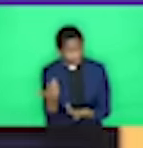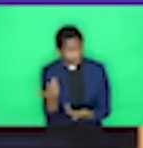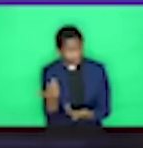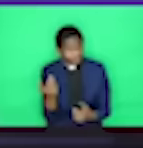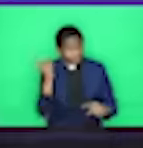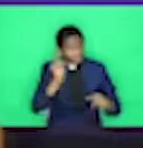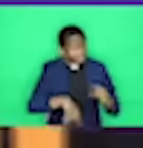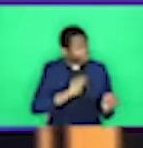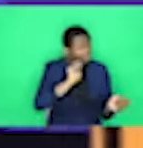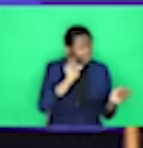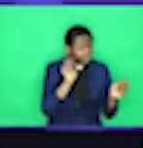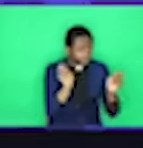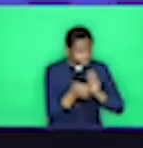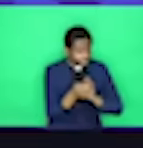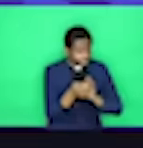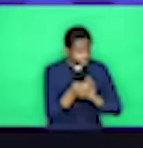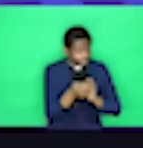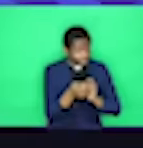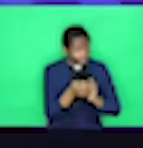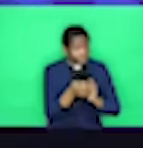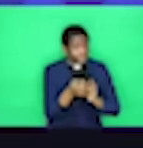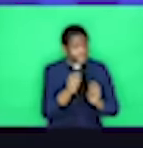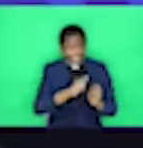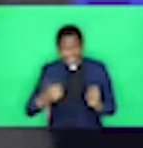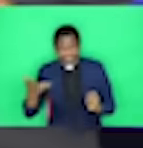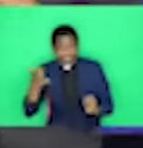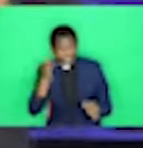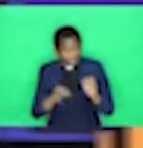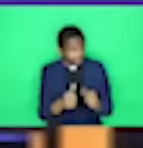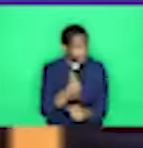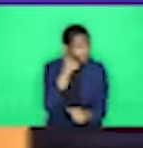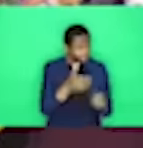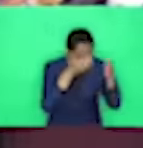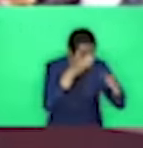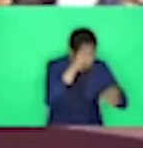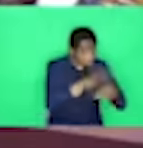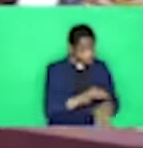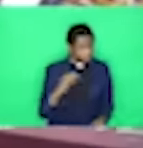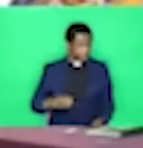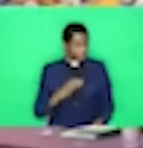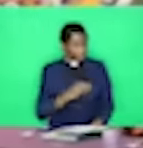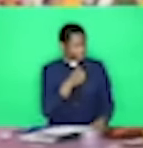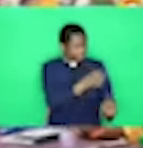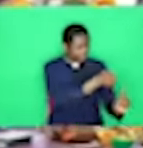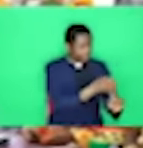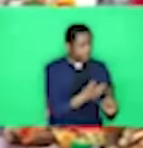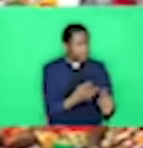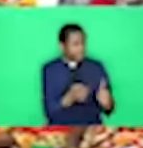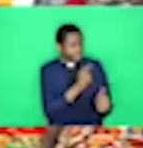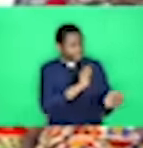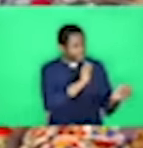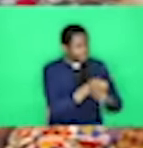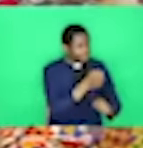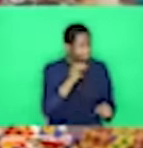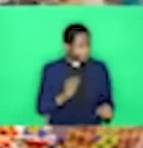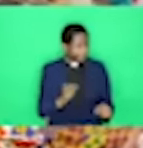anything if you don't concentrate on the citizens of the land. Mr. Number Two, I'm a young fool. What have you said? Won't you mean to say we biara? I just